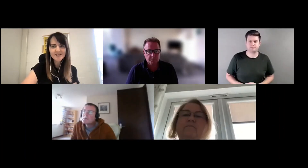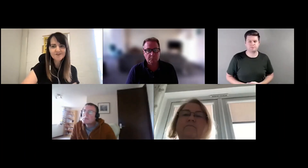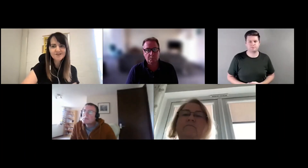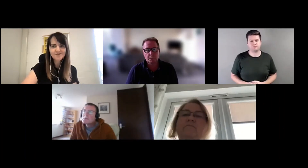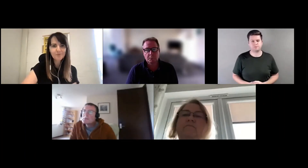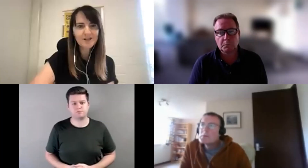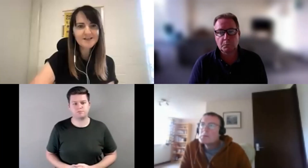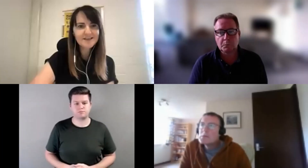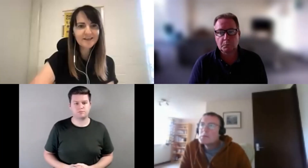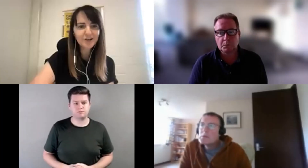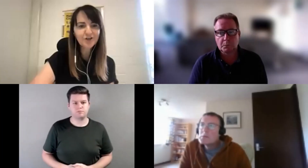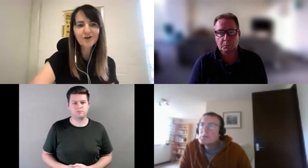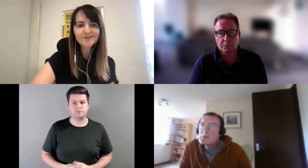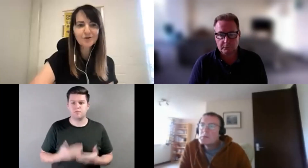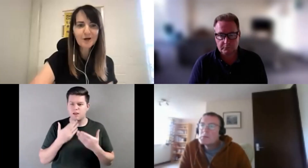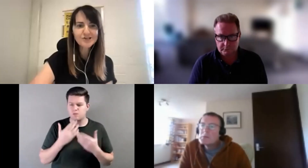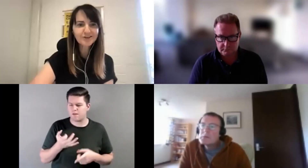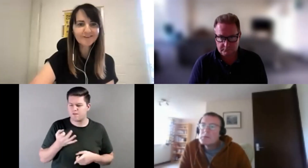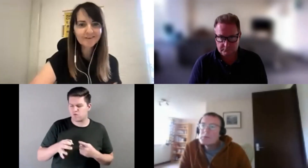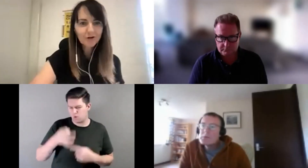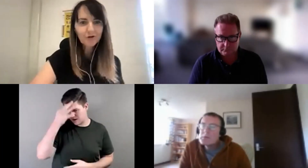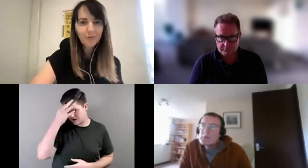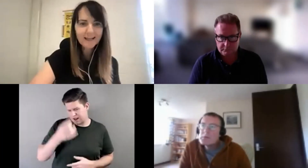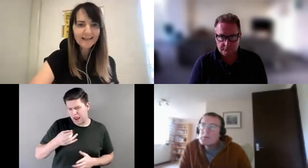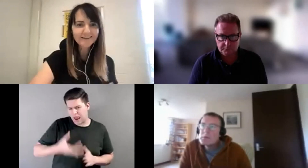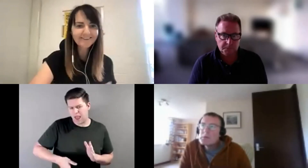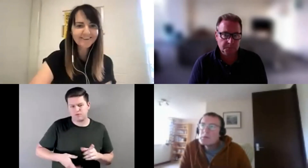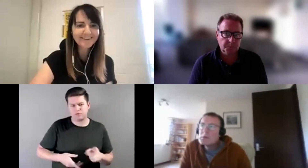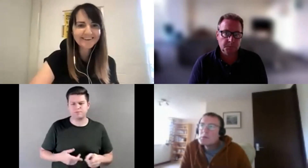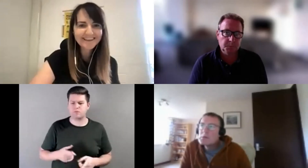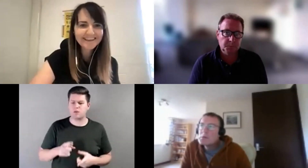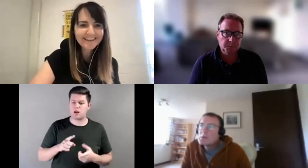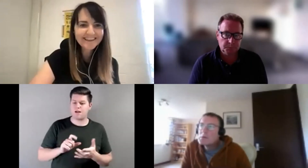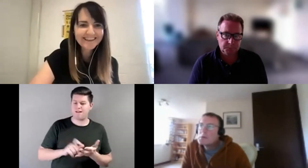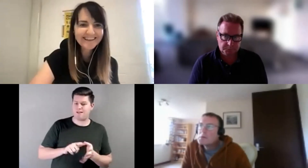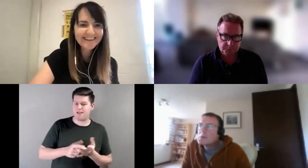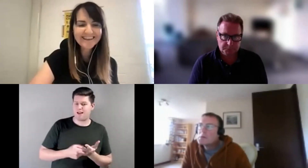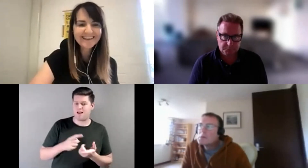minutes left, just a few minutes. Claire, can you ask your question quickly?